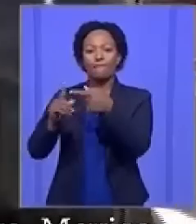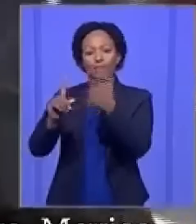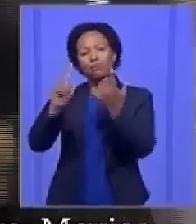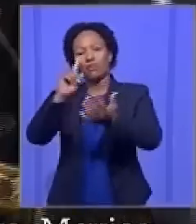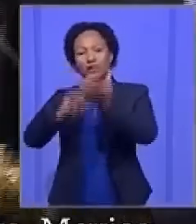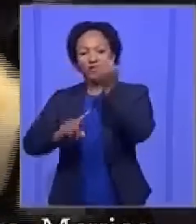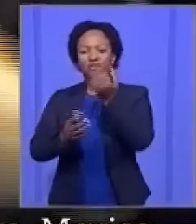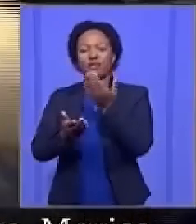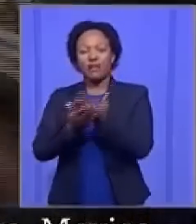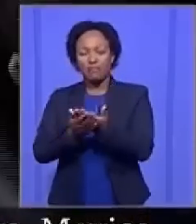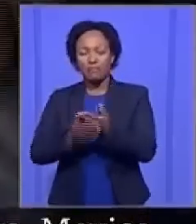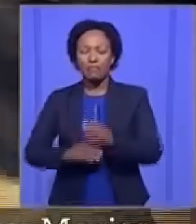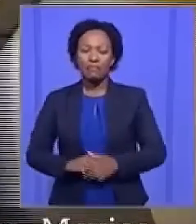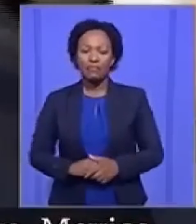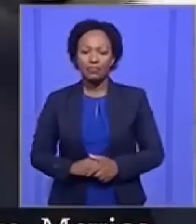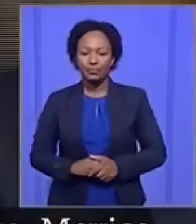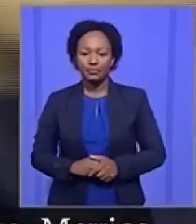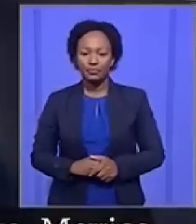deserves.